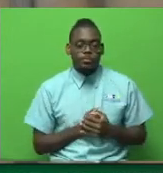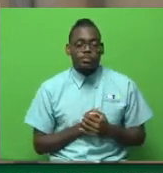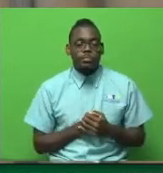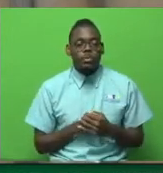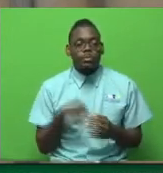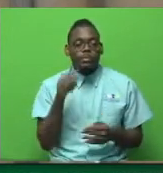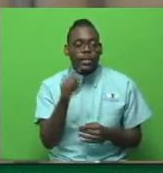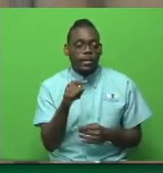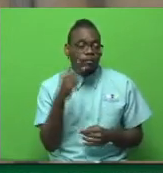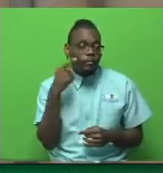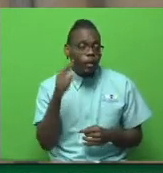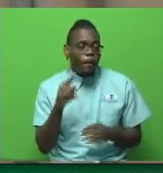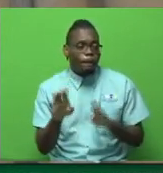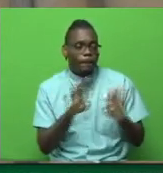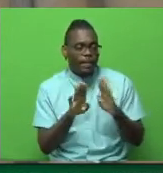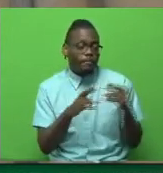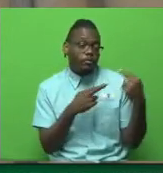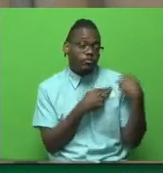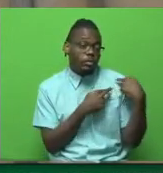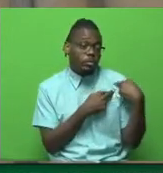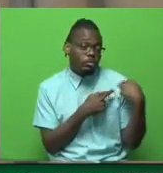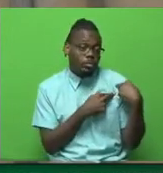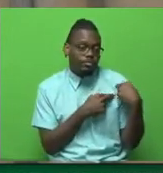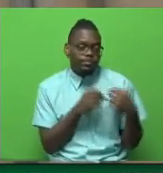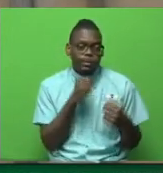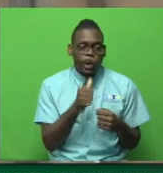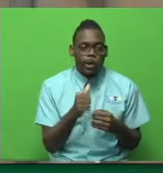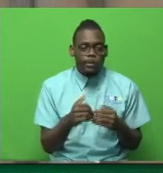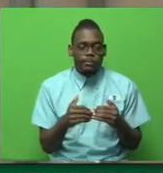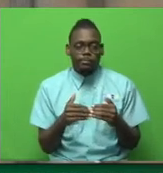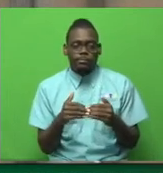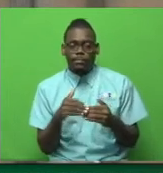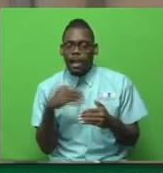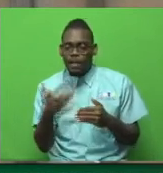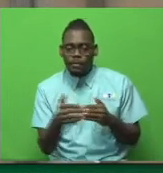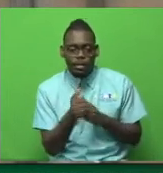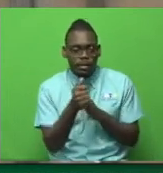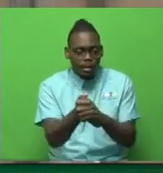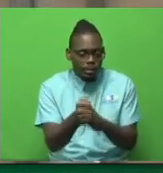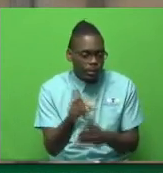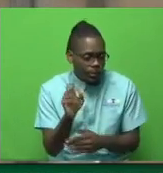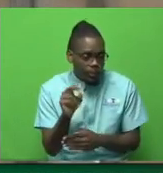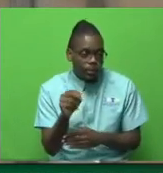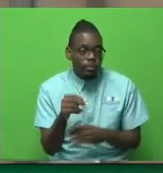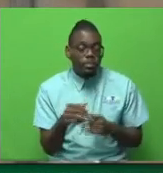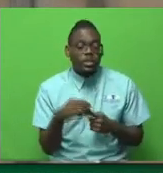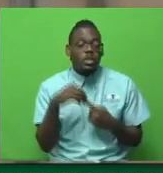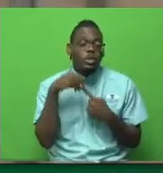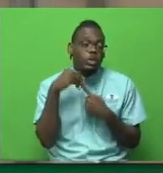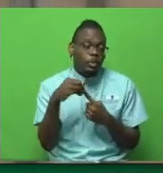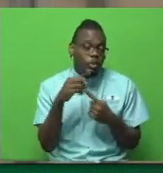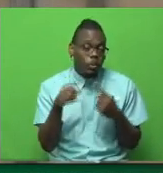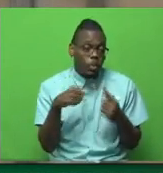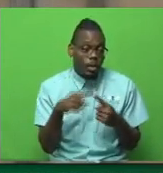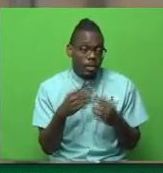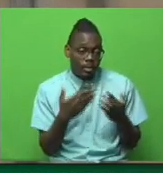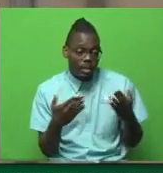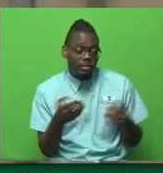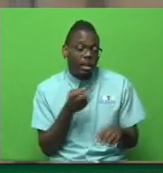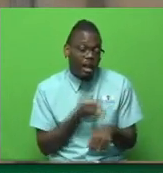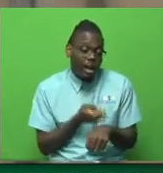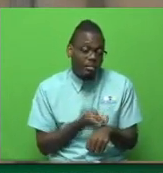pnm government leadership is not easy especially in difficult times leadership not easy